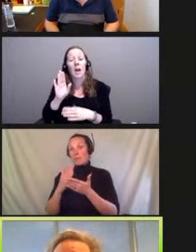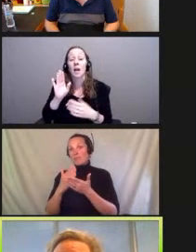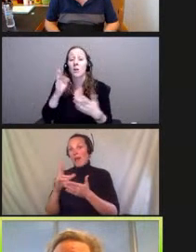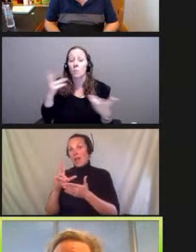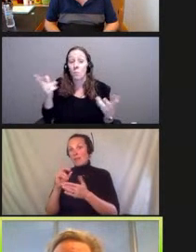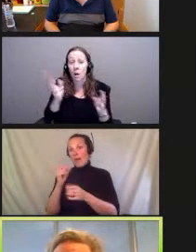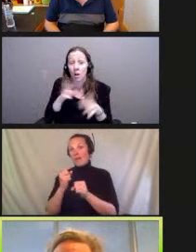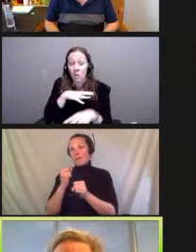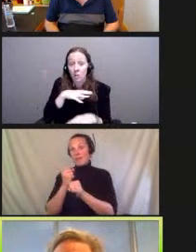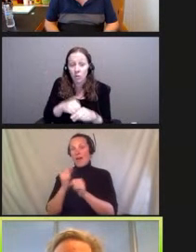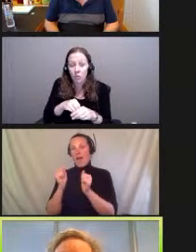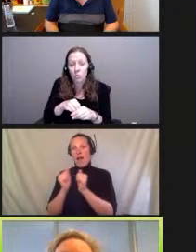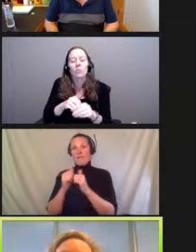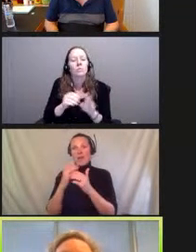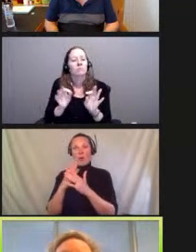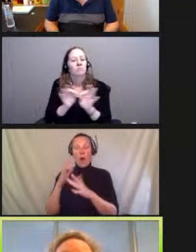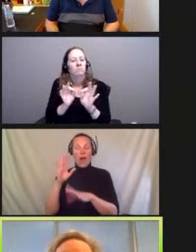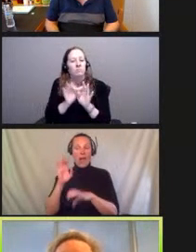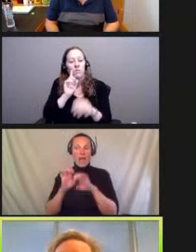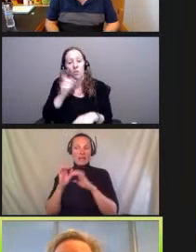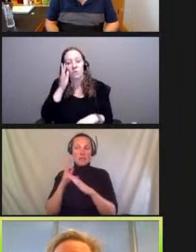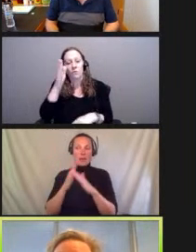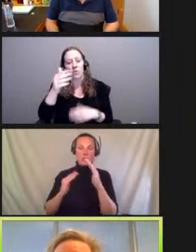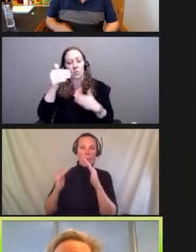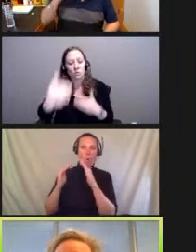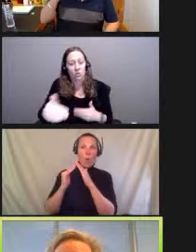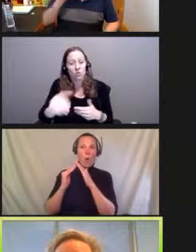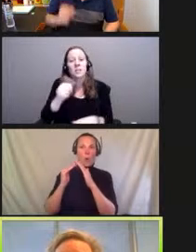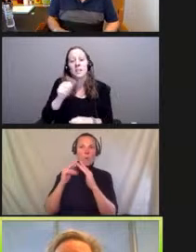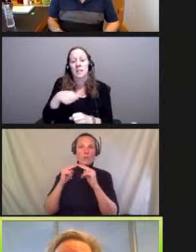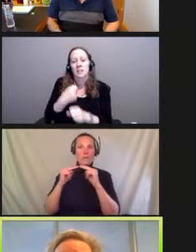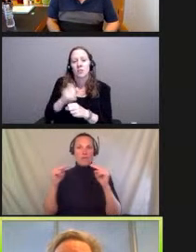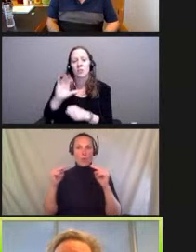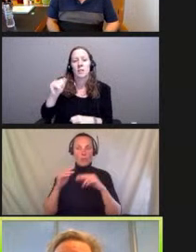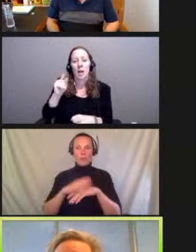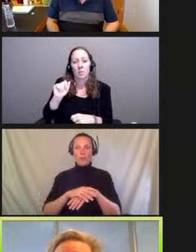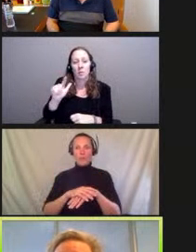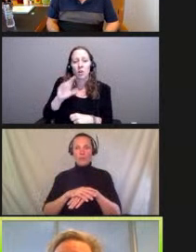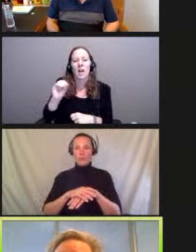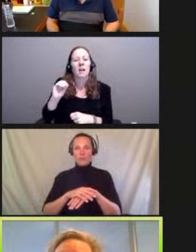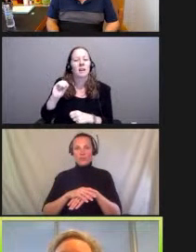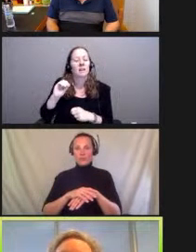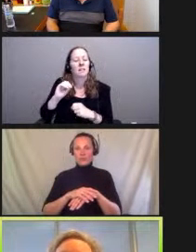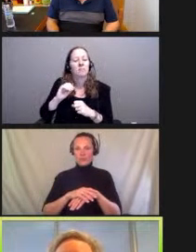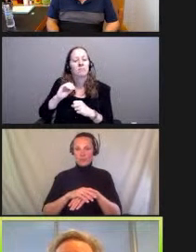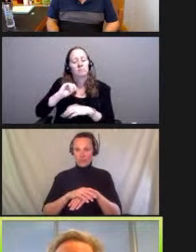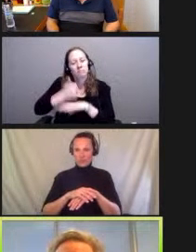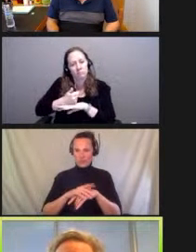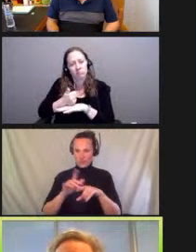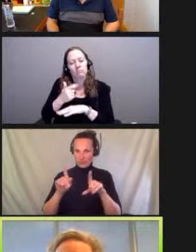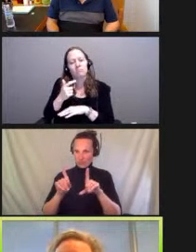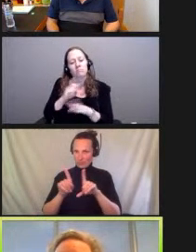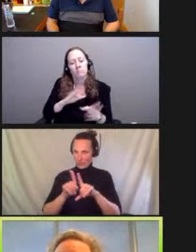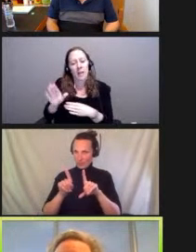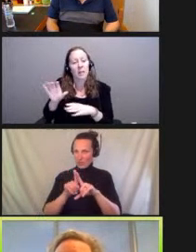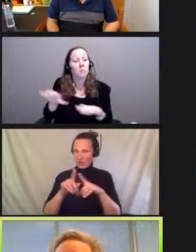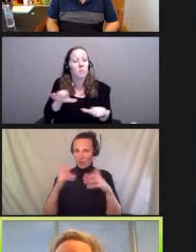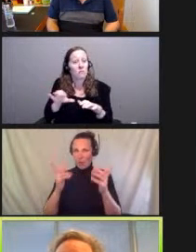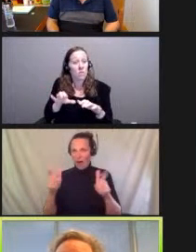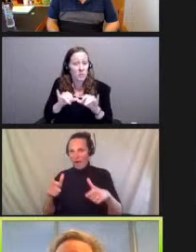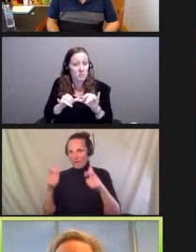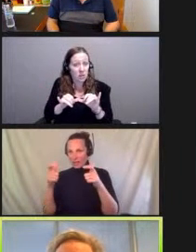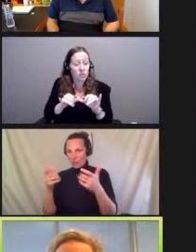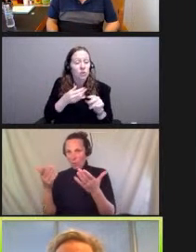financial planning purposes, a 10-year capital infrastructure and operating requirements plan, performance measures, and short